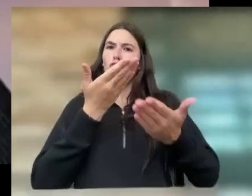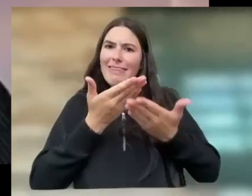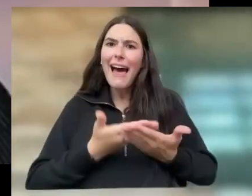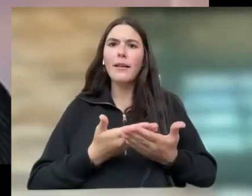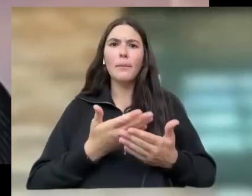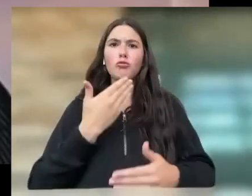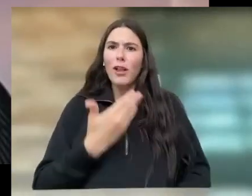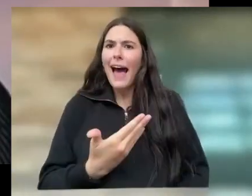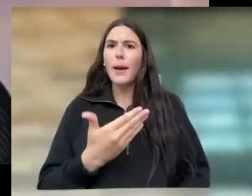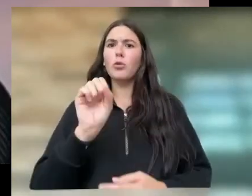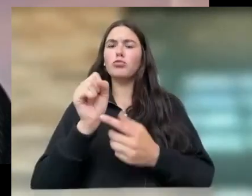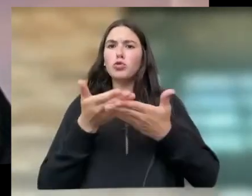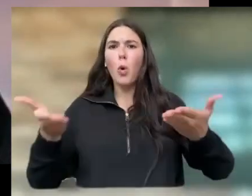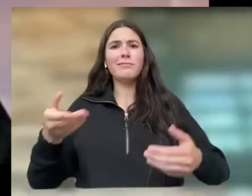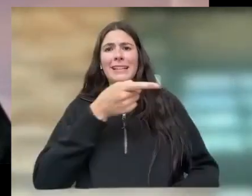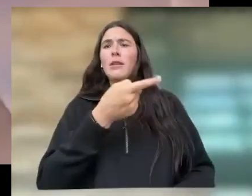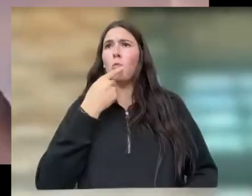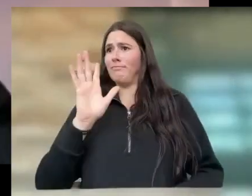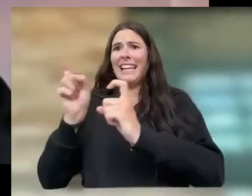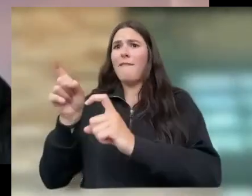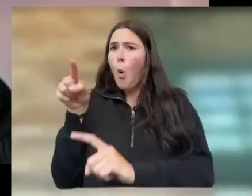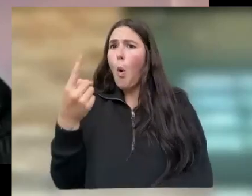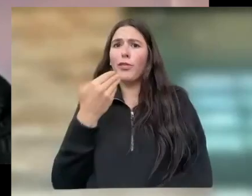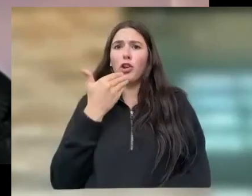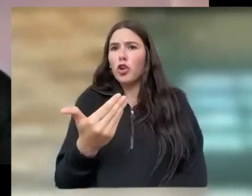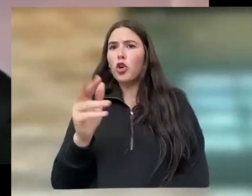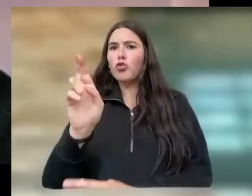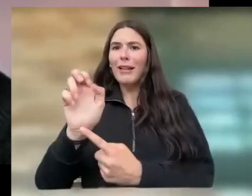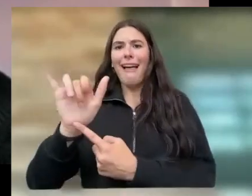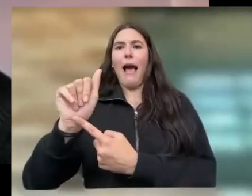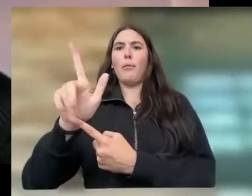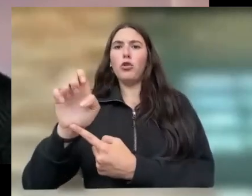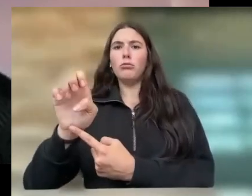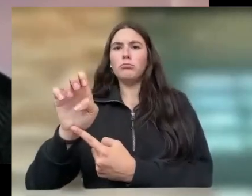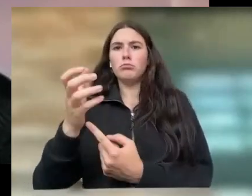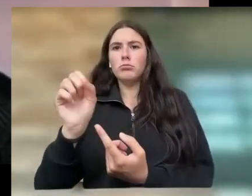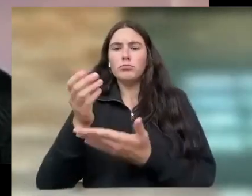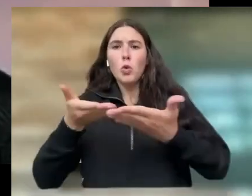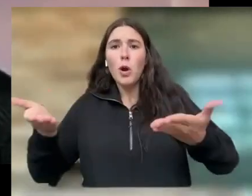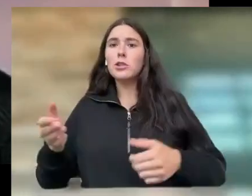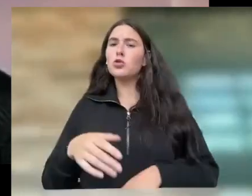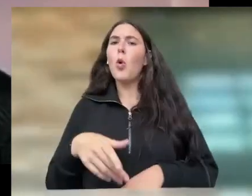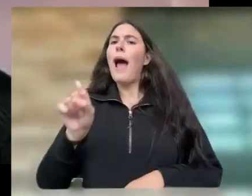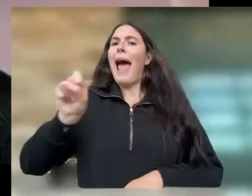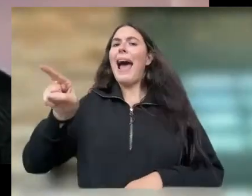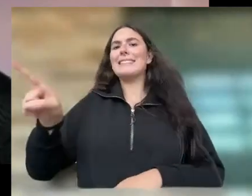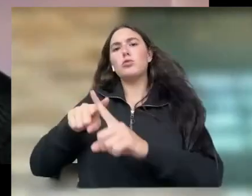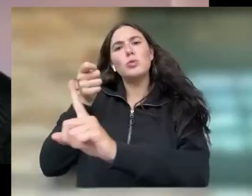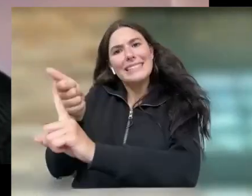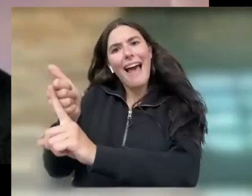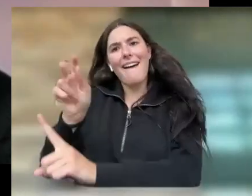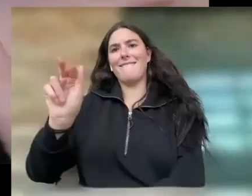this is the correct translation for this term. And very Mm. quickly you can get there, right? So you can ask it to self validate immediately